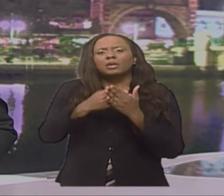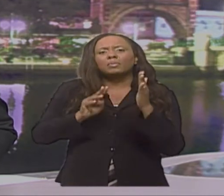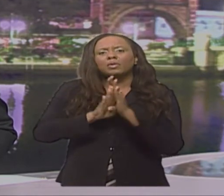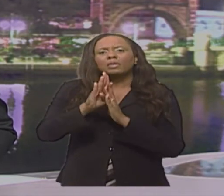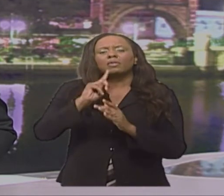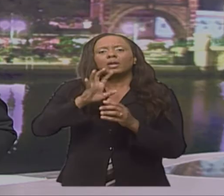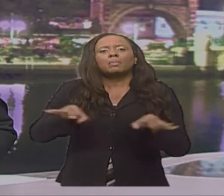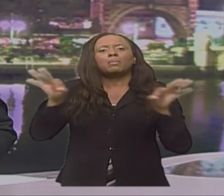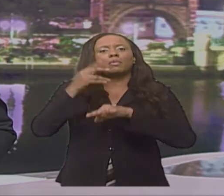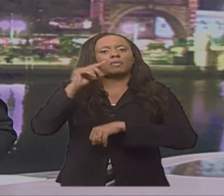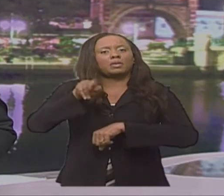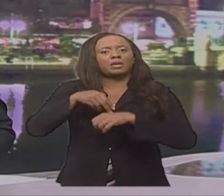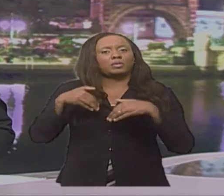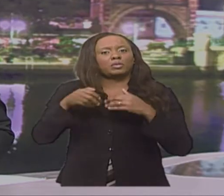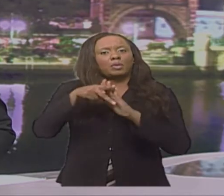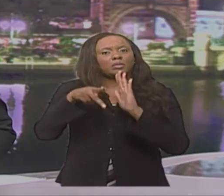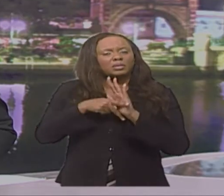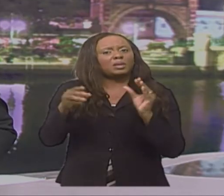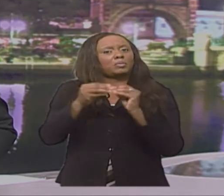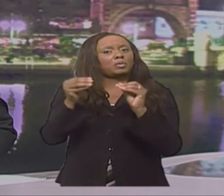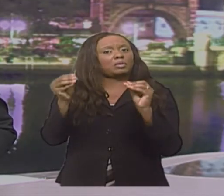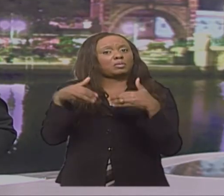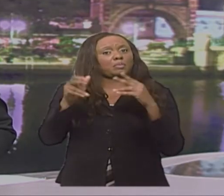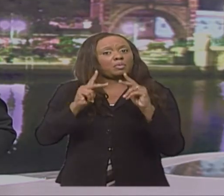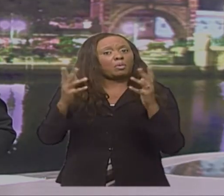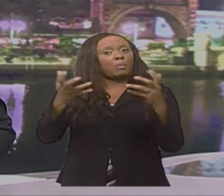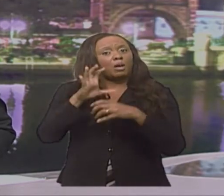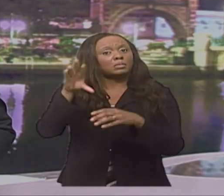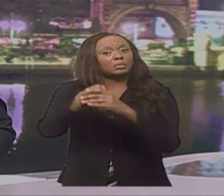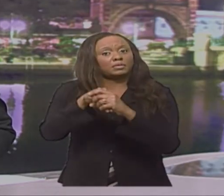policy and it must be made available to more young people.